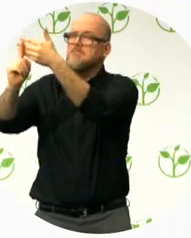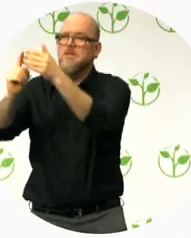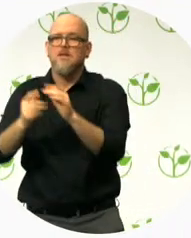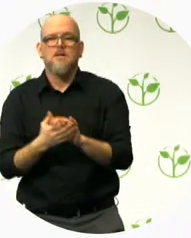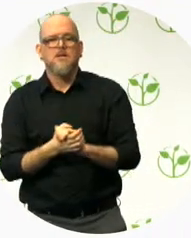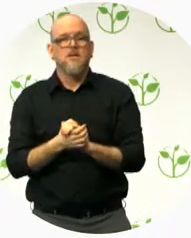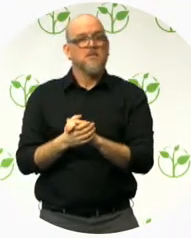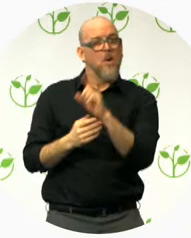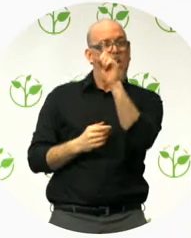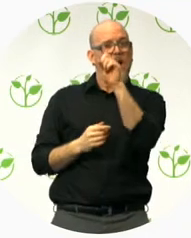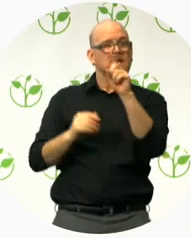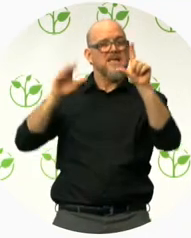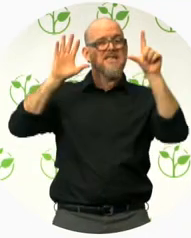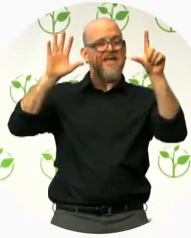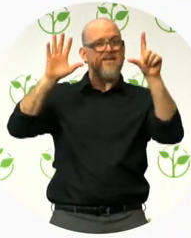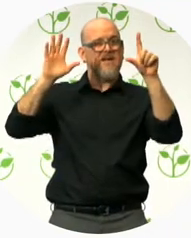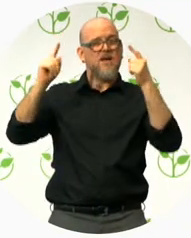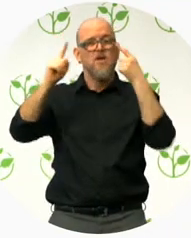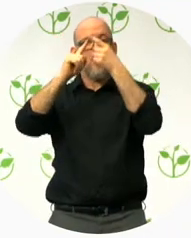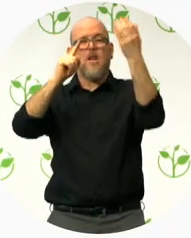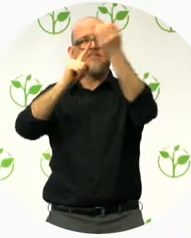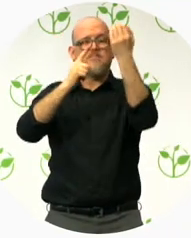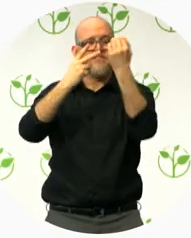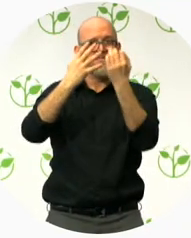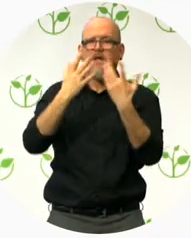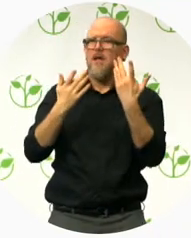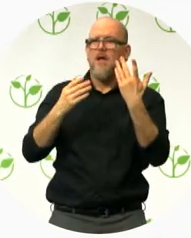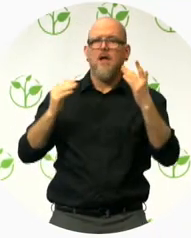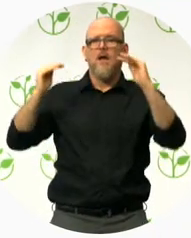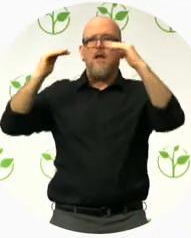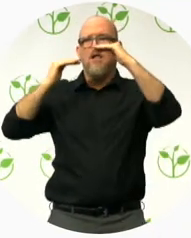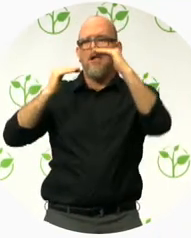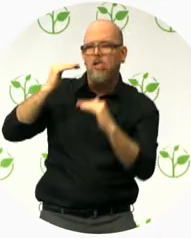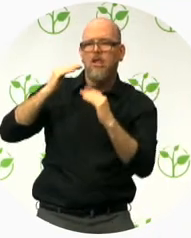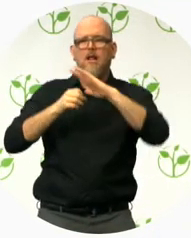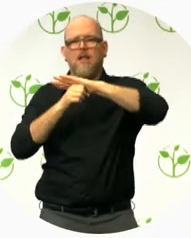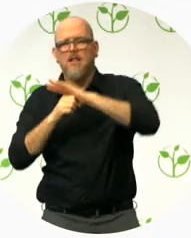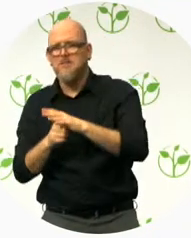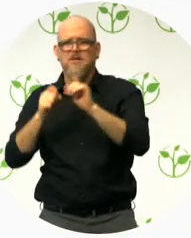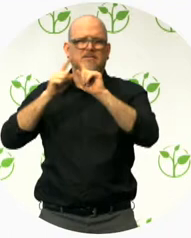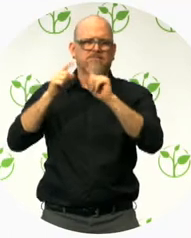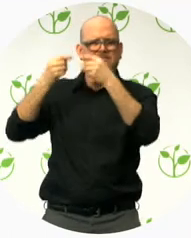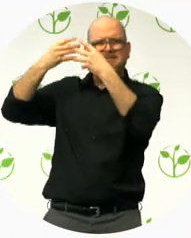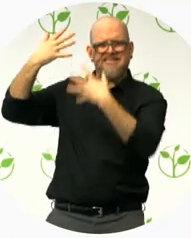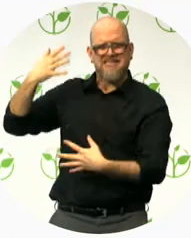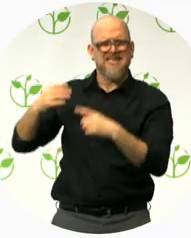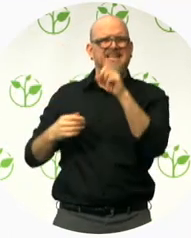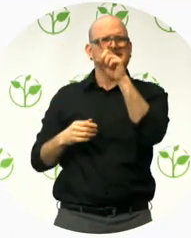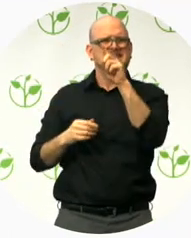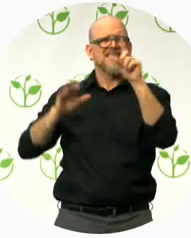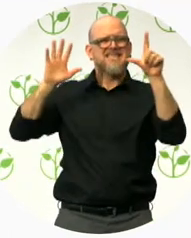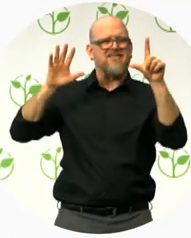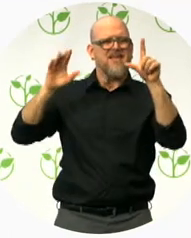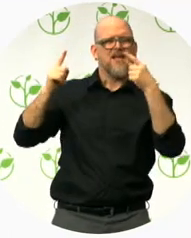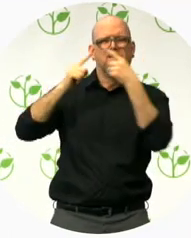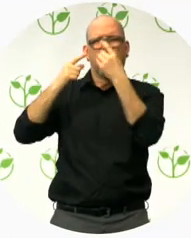inequalities, reduction of inequalities, Goal 8, employment, Goal 3, health, Goal